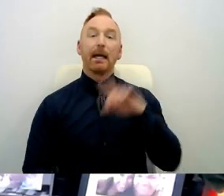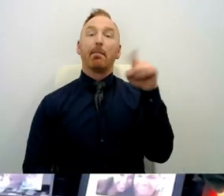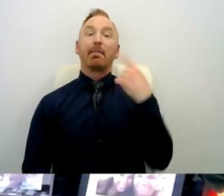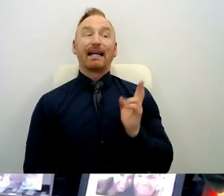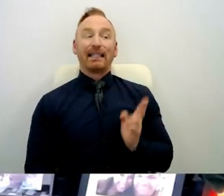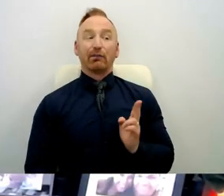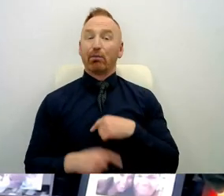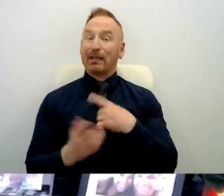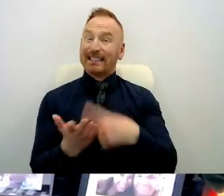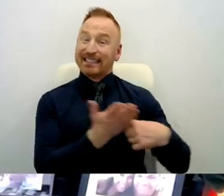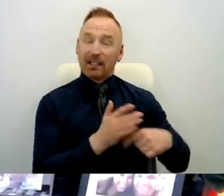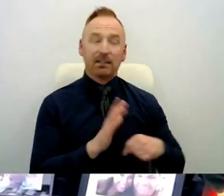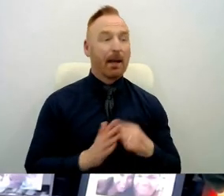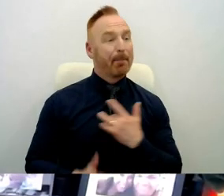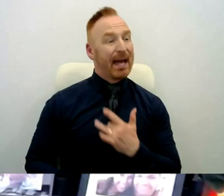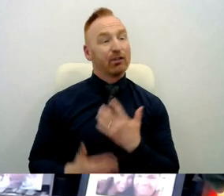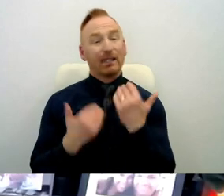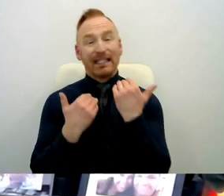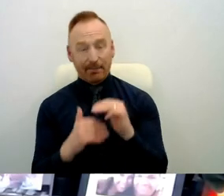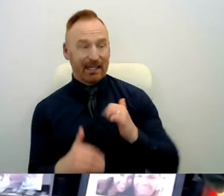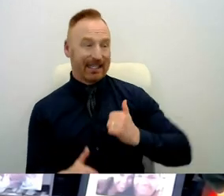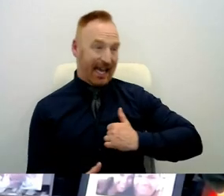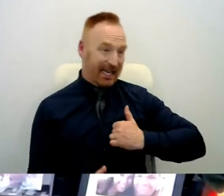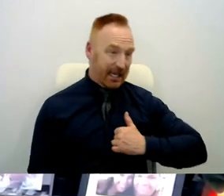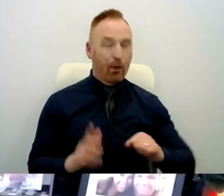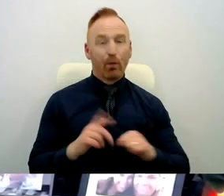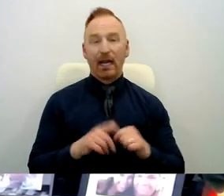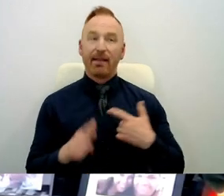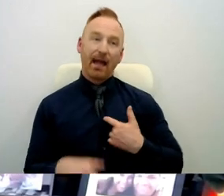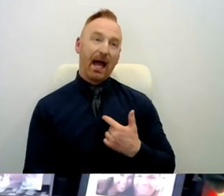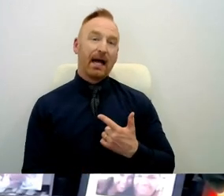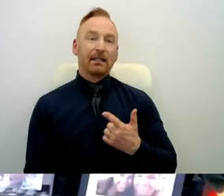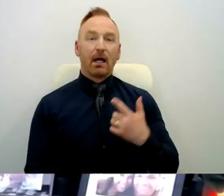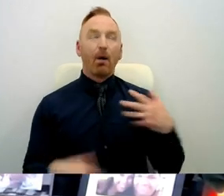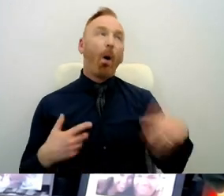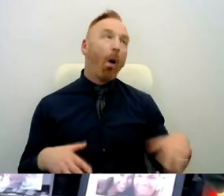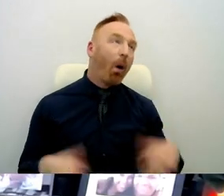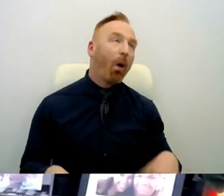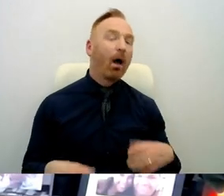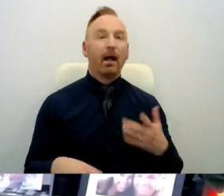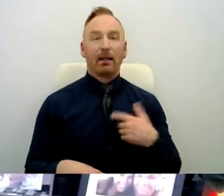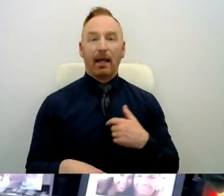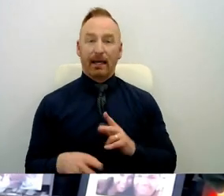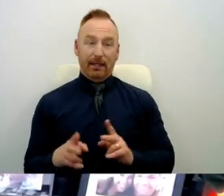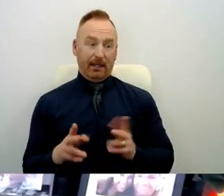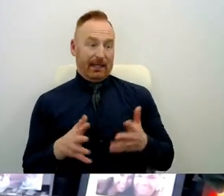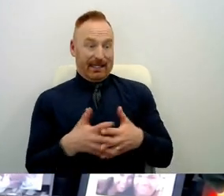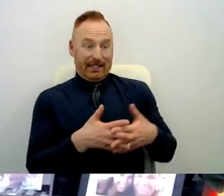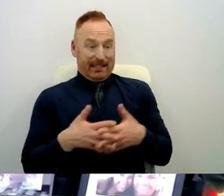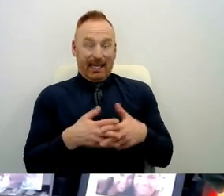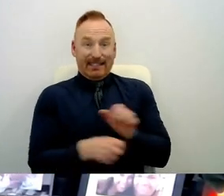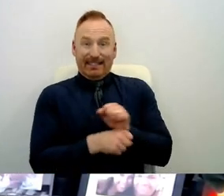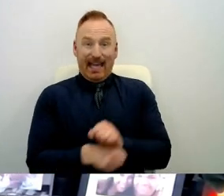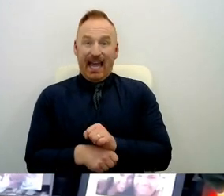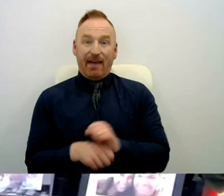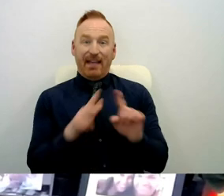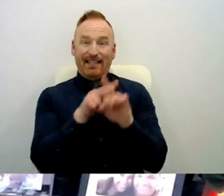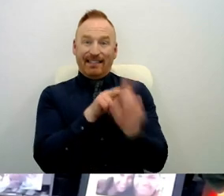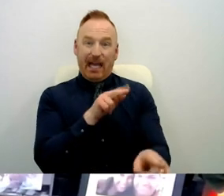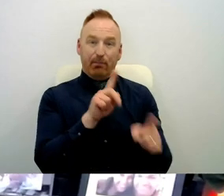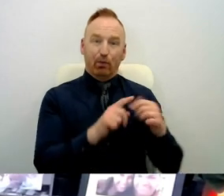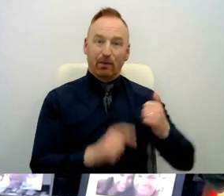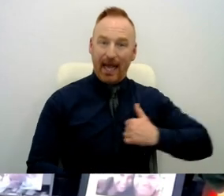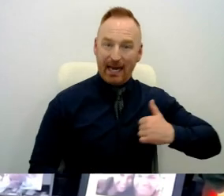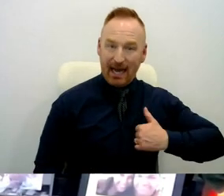it's discussed at all, is usually limited to representations of Canada as the promised land for people escaping enslavement in the US. This